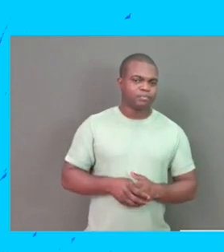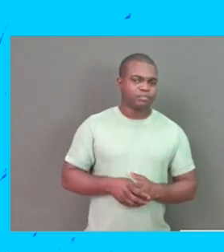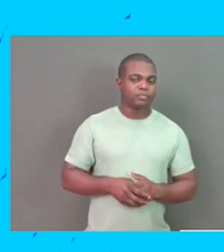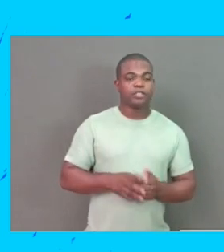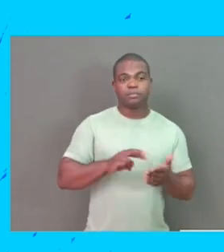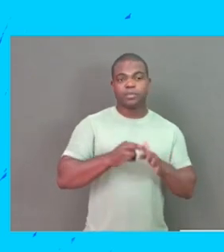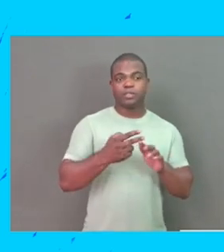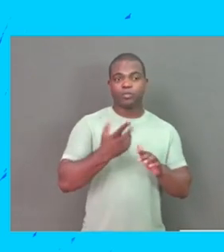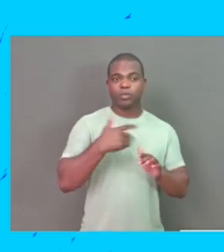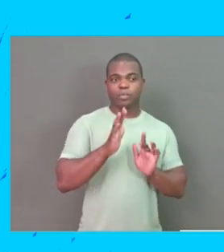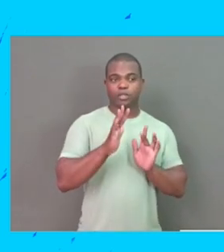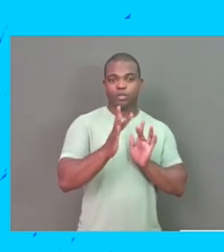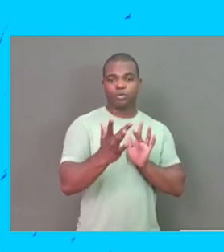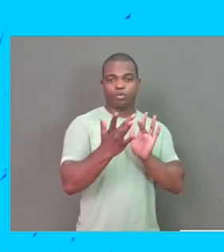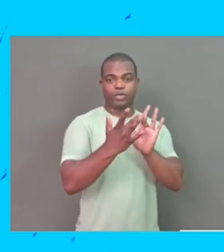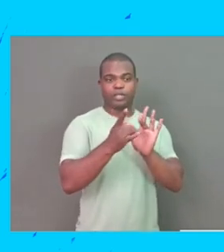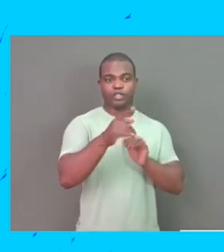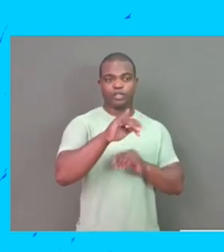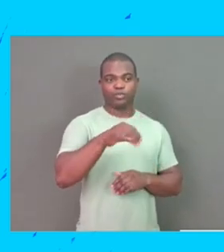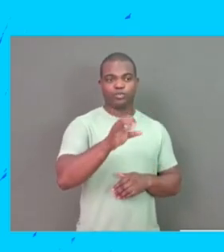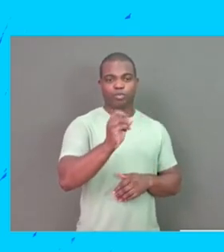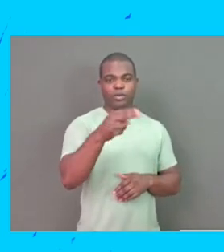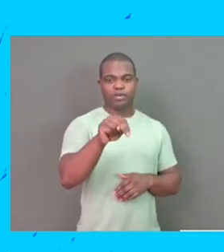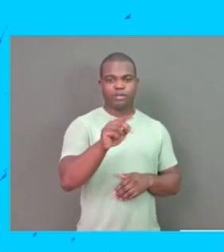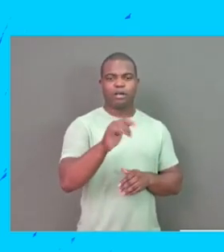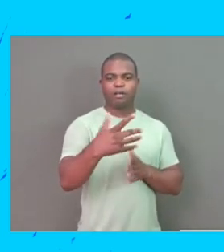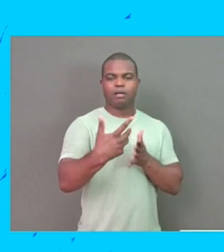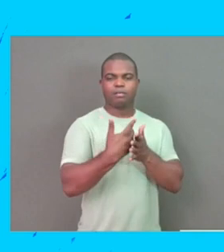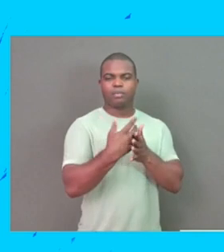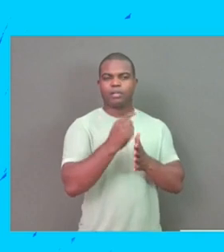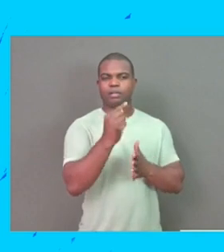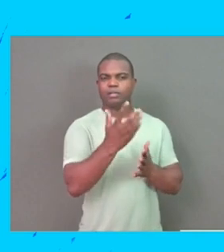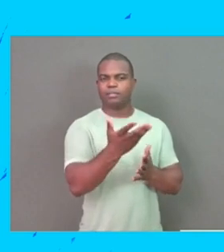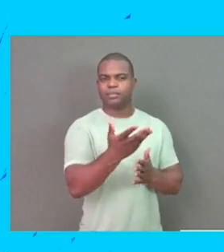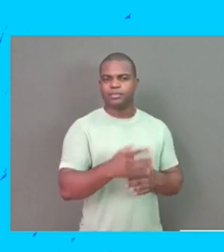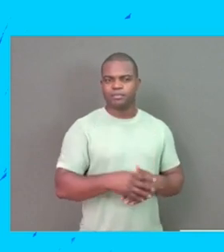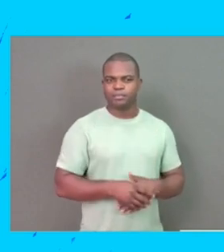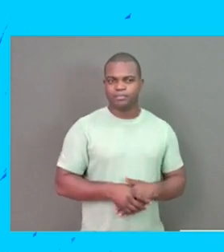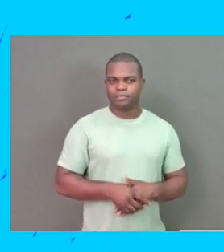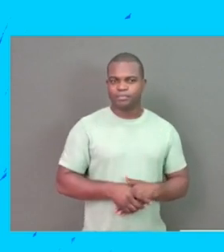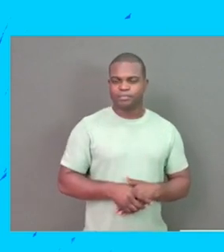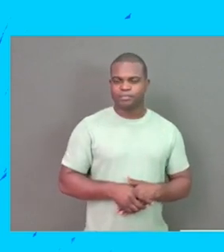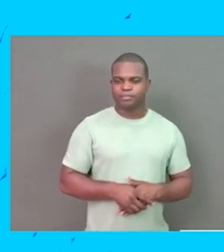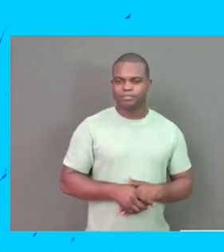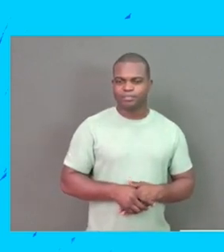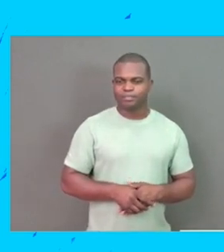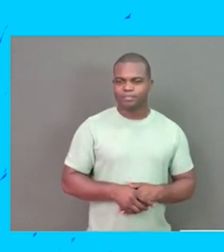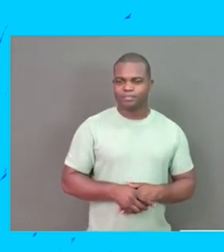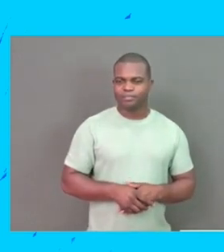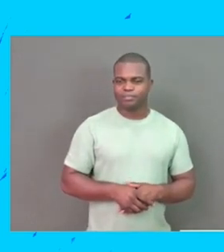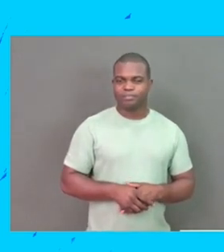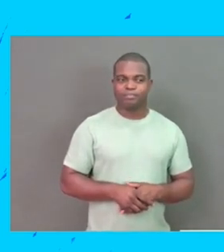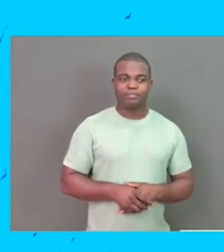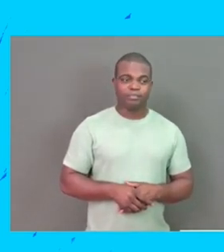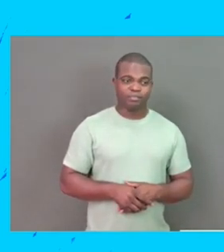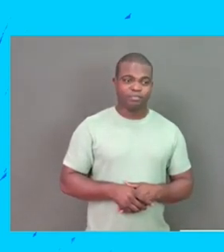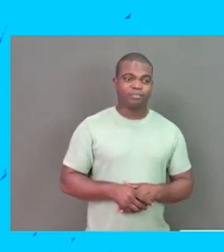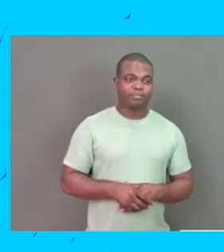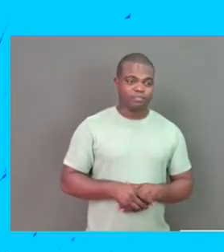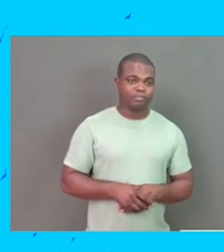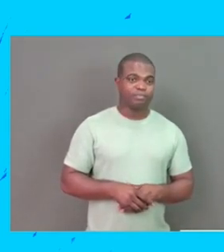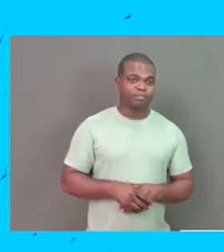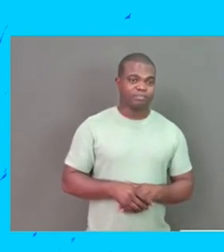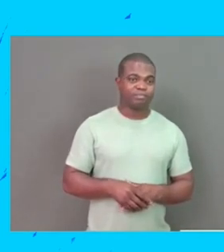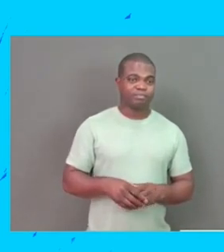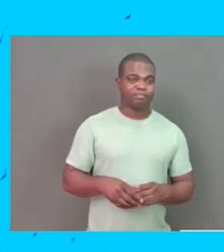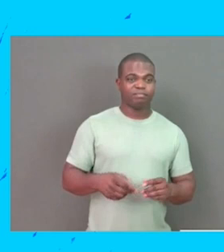are demanding information and knowledge about their health and their rights. And now for a session called Embracing Sexual and Gender Diversity in